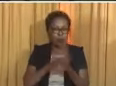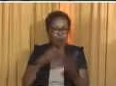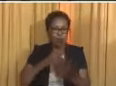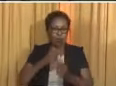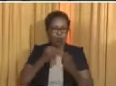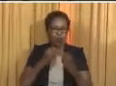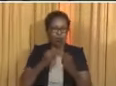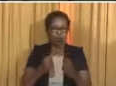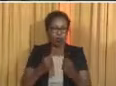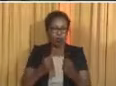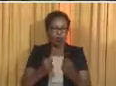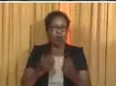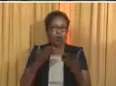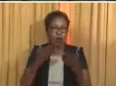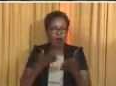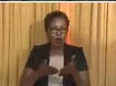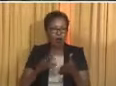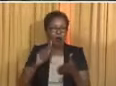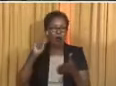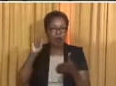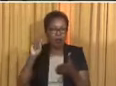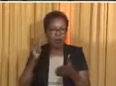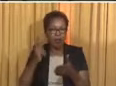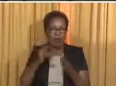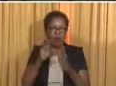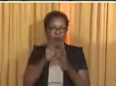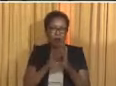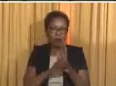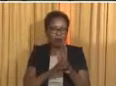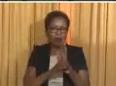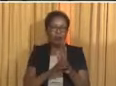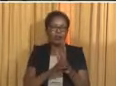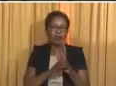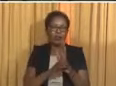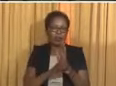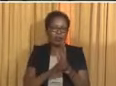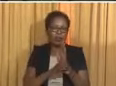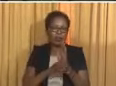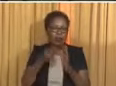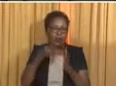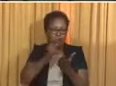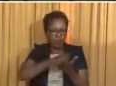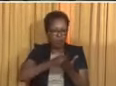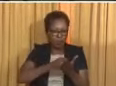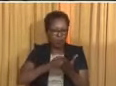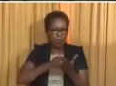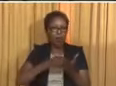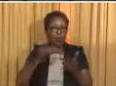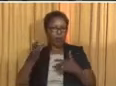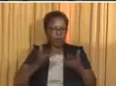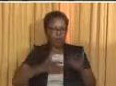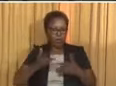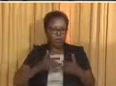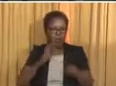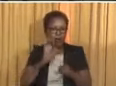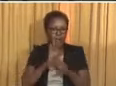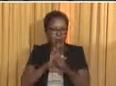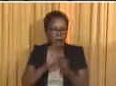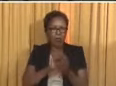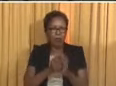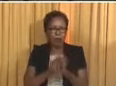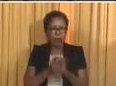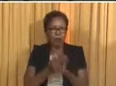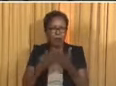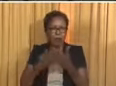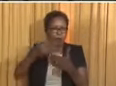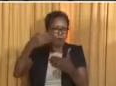Kenya's journey to democratic constitution was arduous, taking into account that most of the amendments made